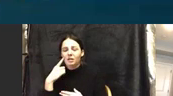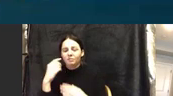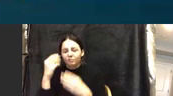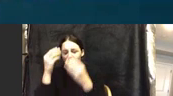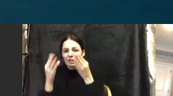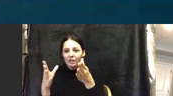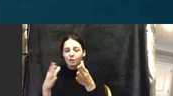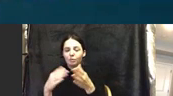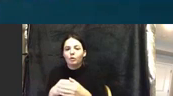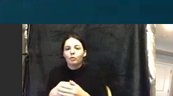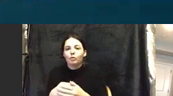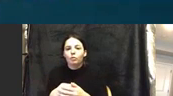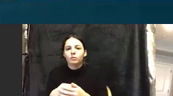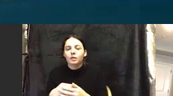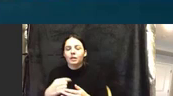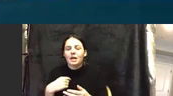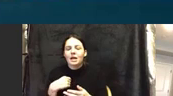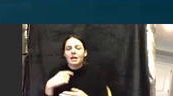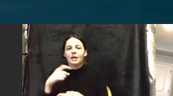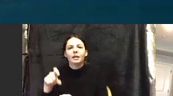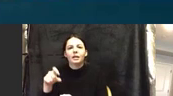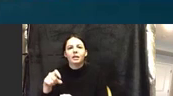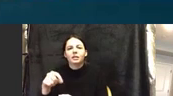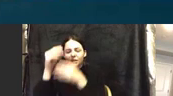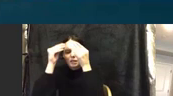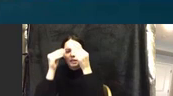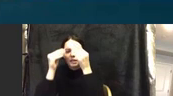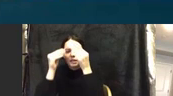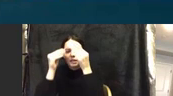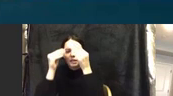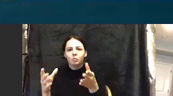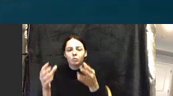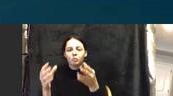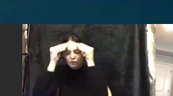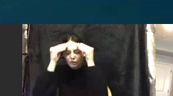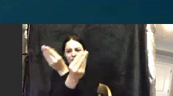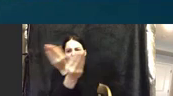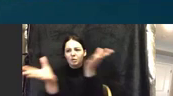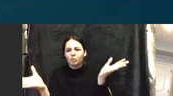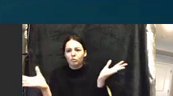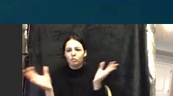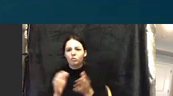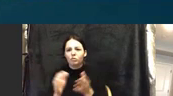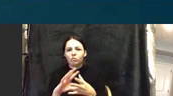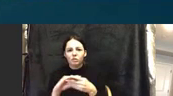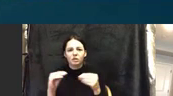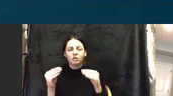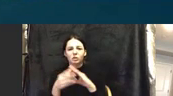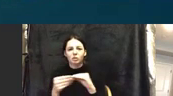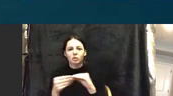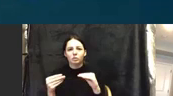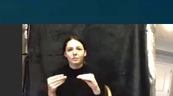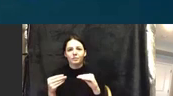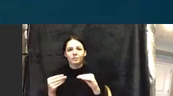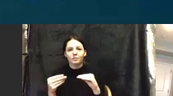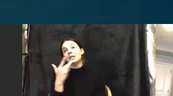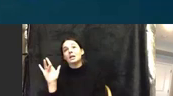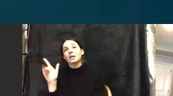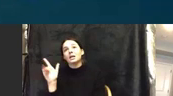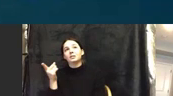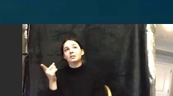I have to tell this story. I have to tell the refugee story. And luckily, my editor, who's lovely and very supportive,